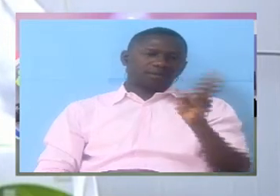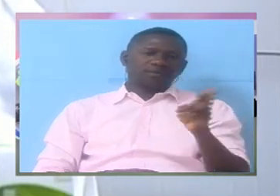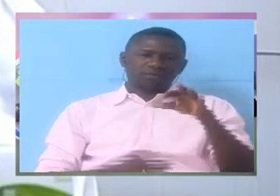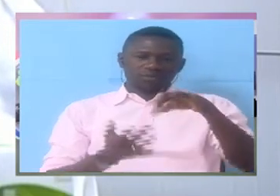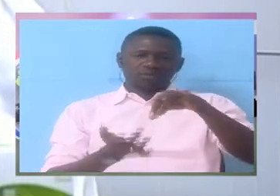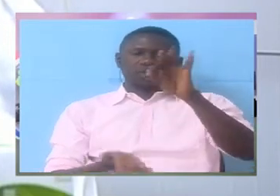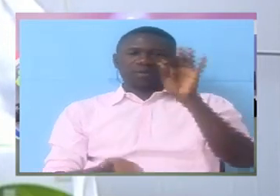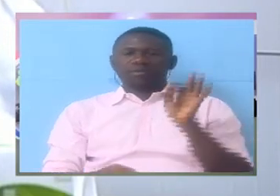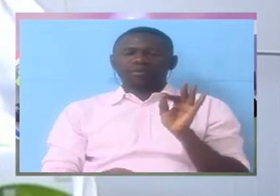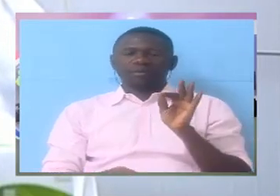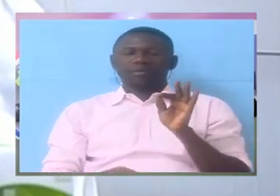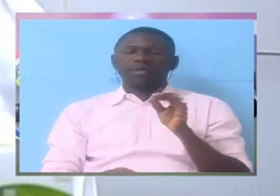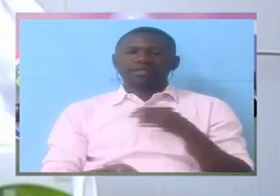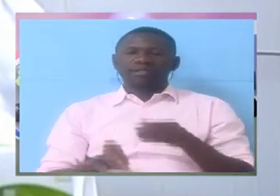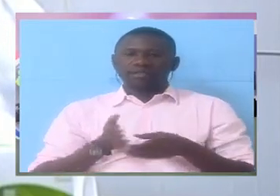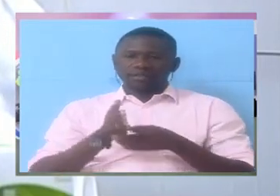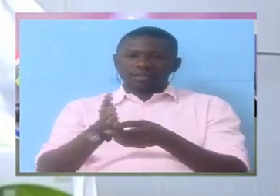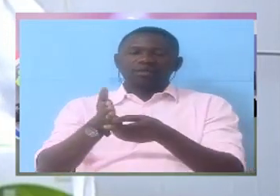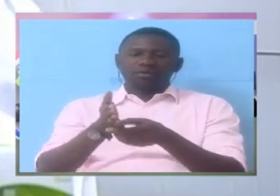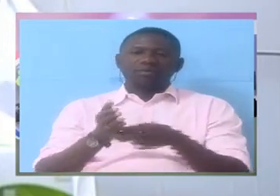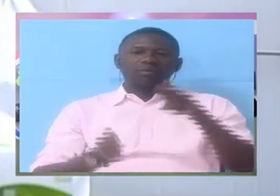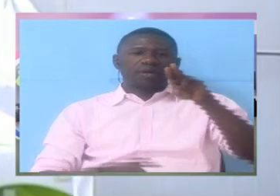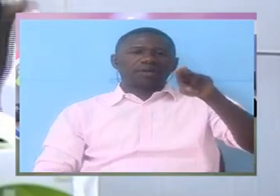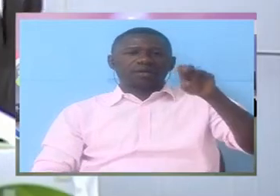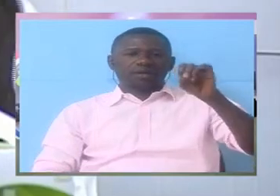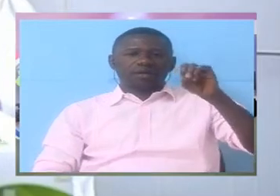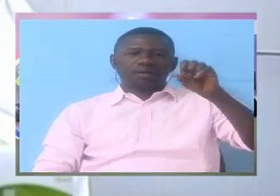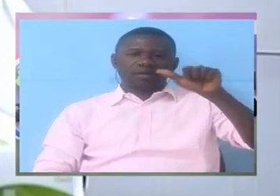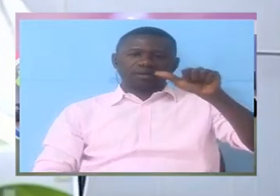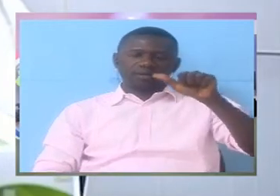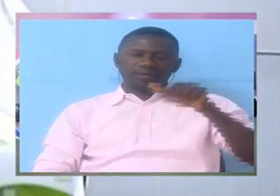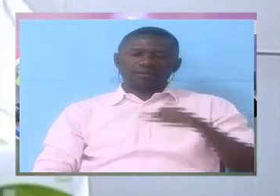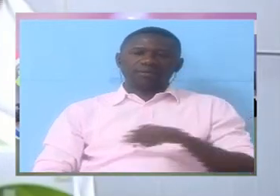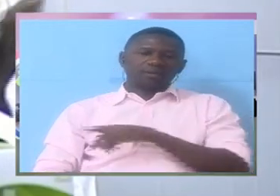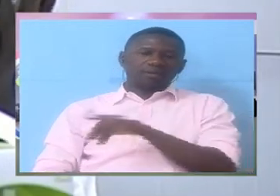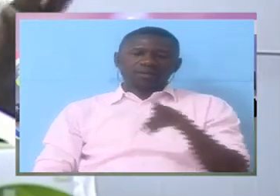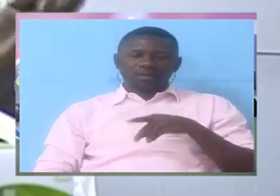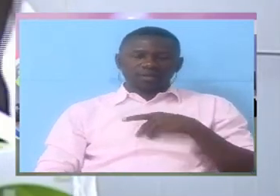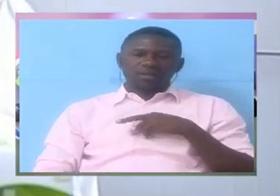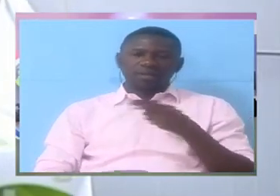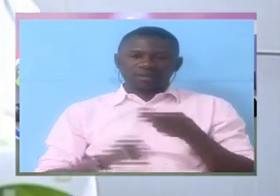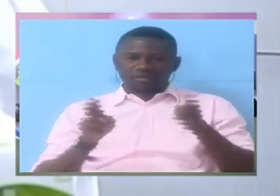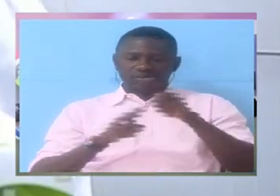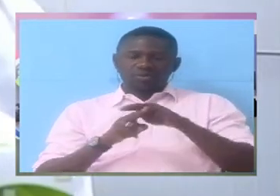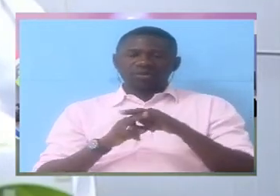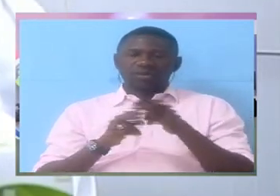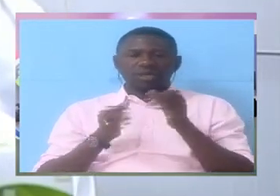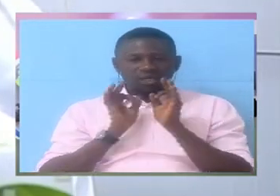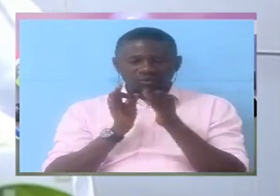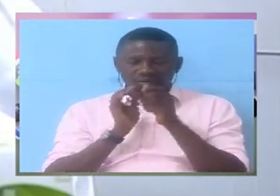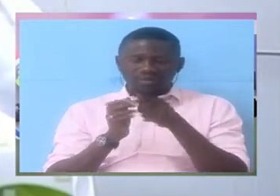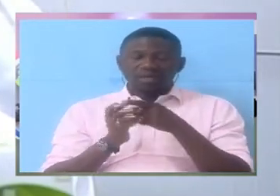of the NIA. So they reported to him that we have some people at detention here.